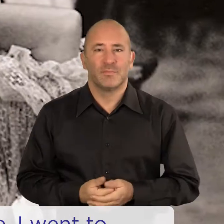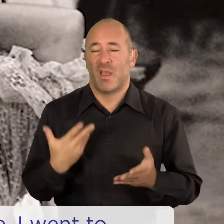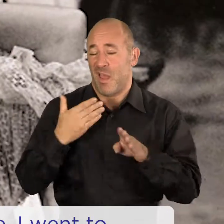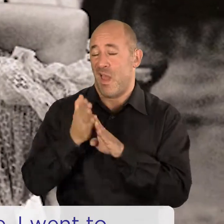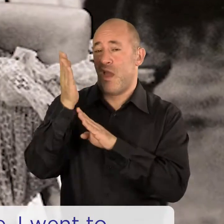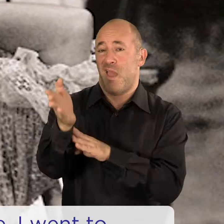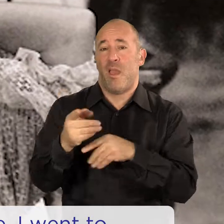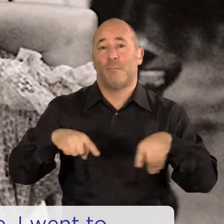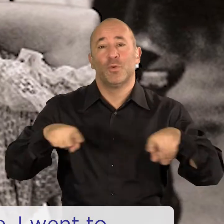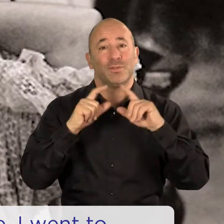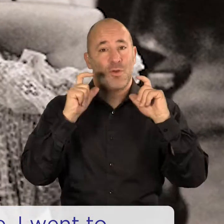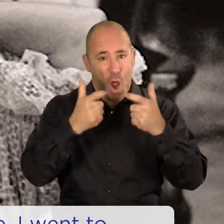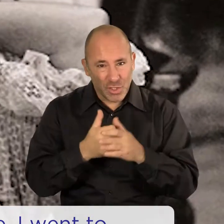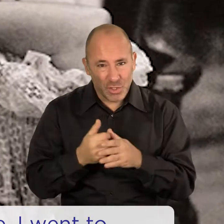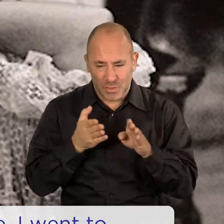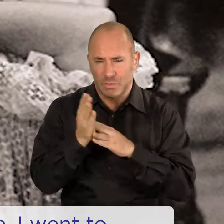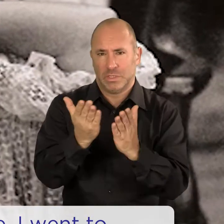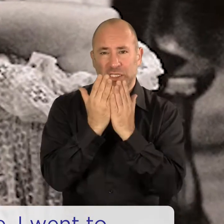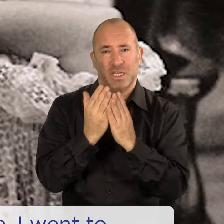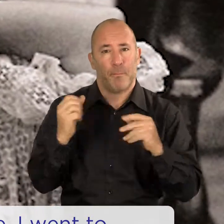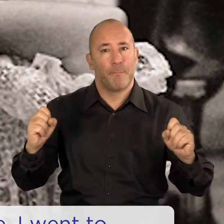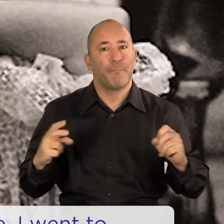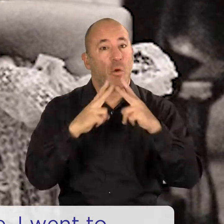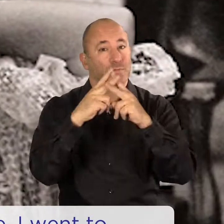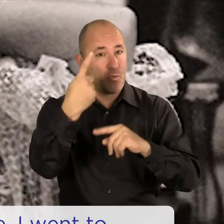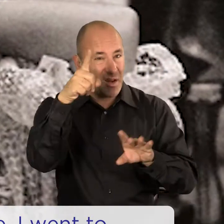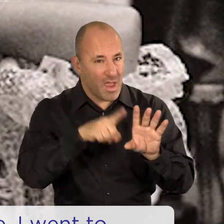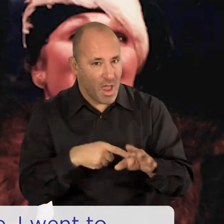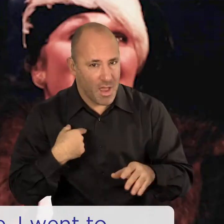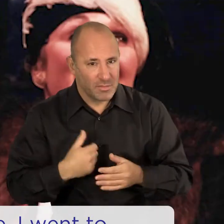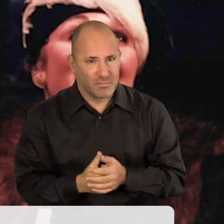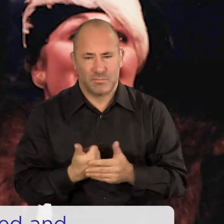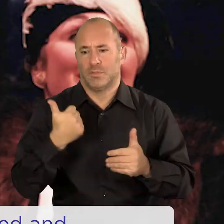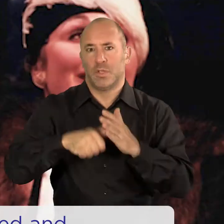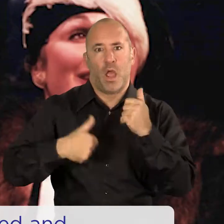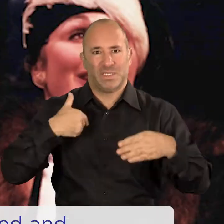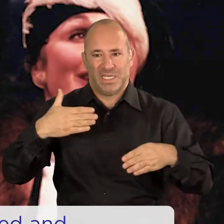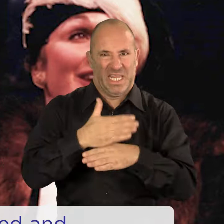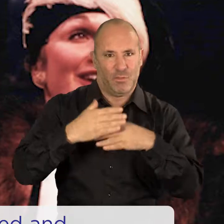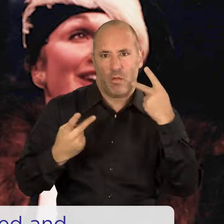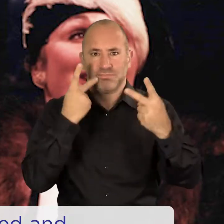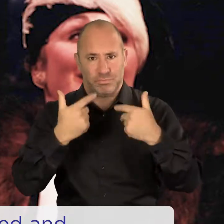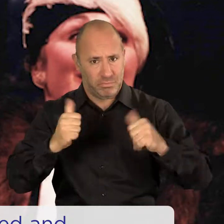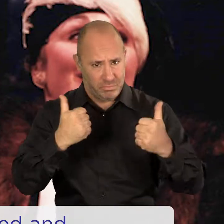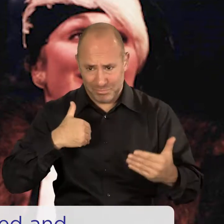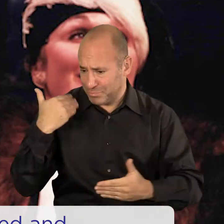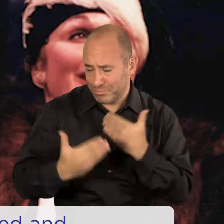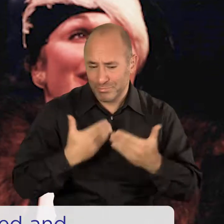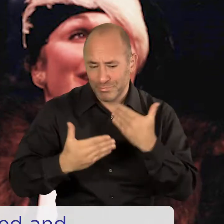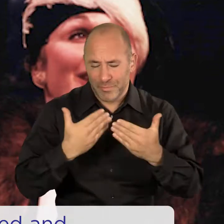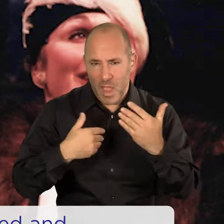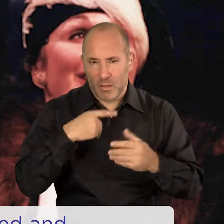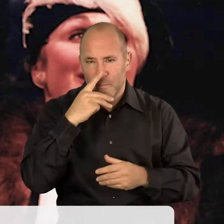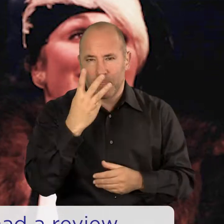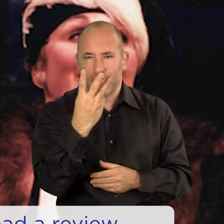So I went to music college, I went to the conservatoire in Paris for a year. My career was launched and it was all going